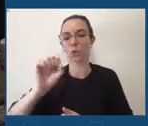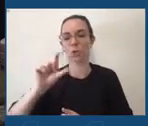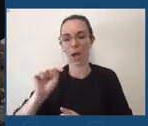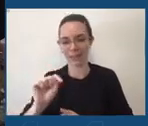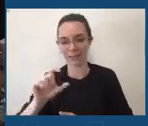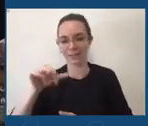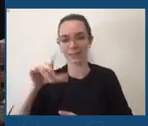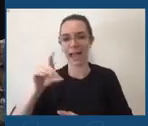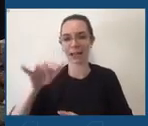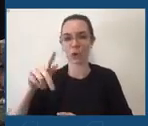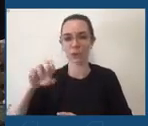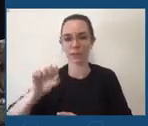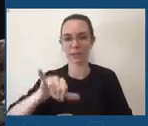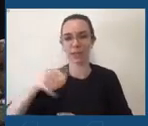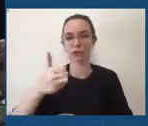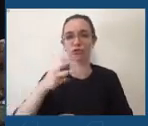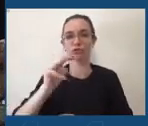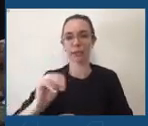Davis.